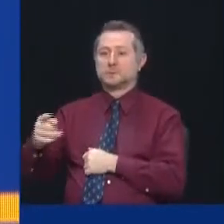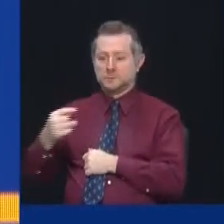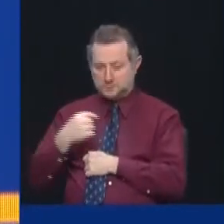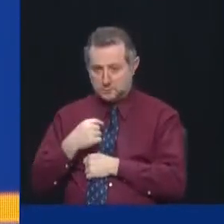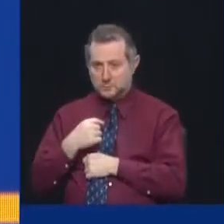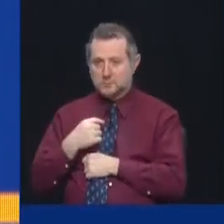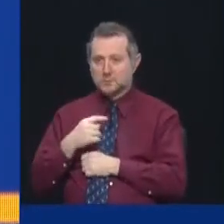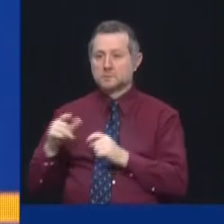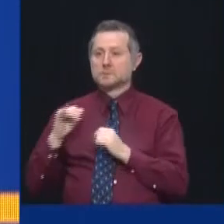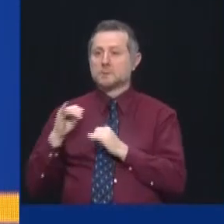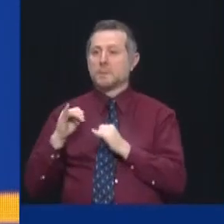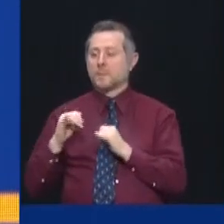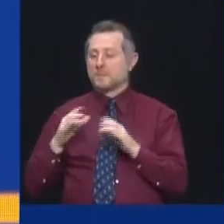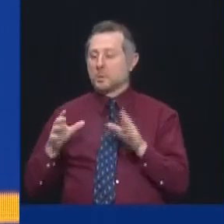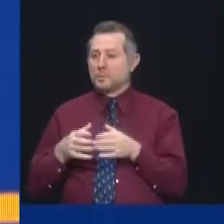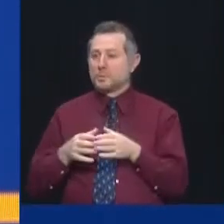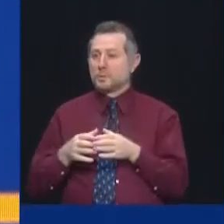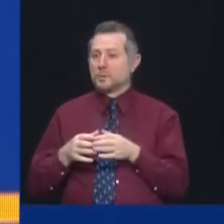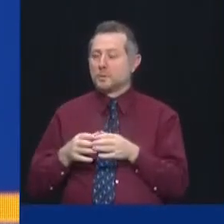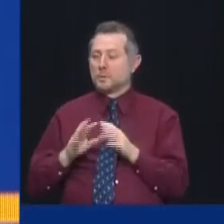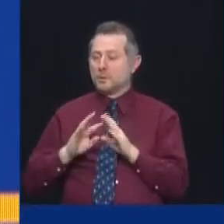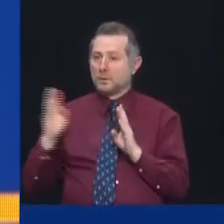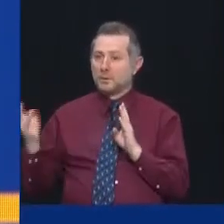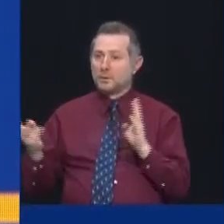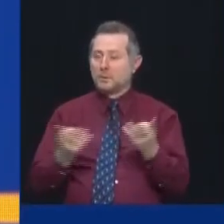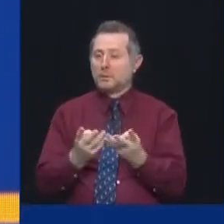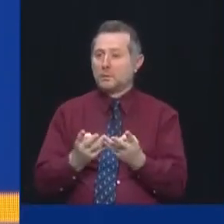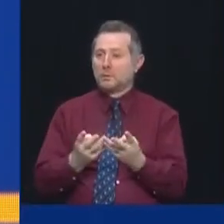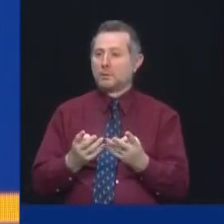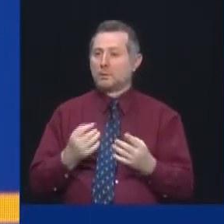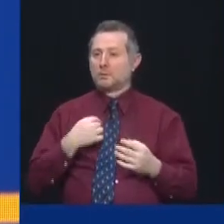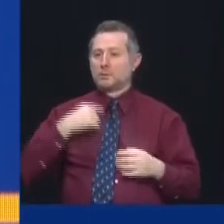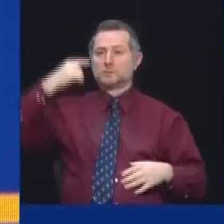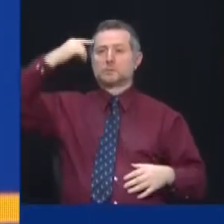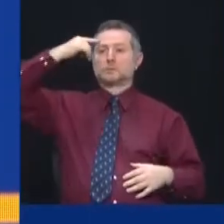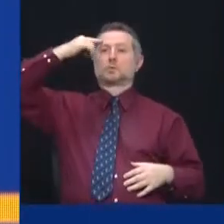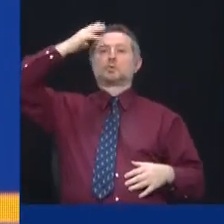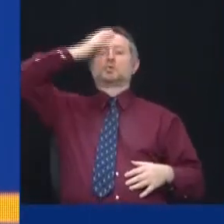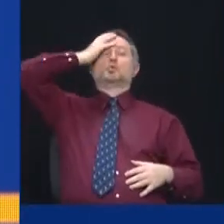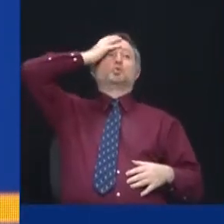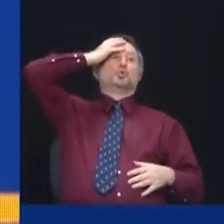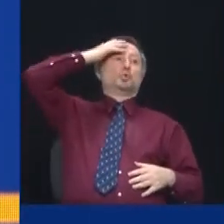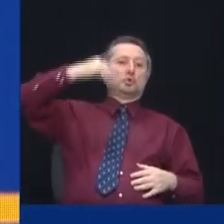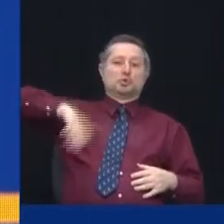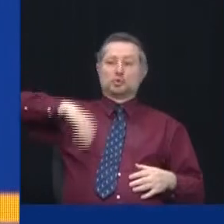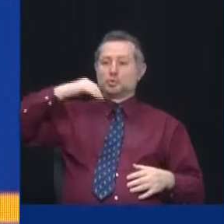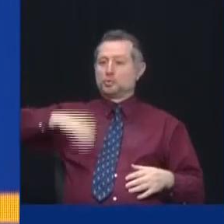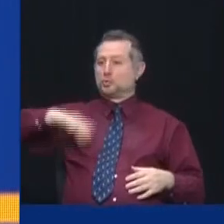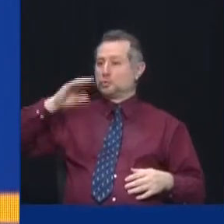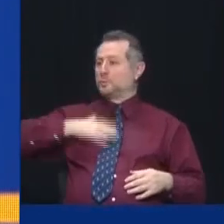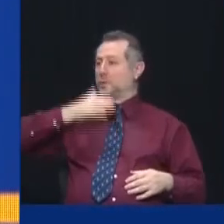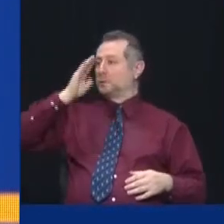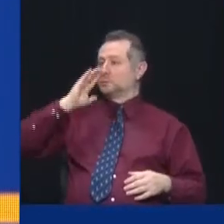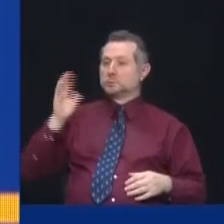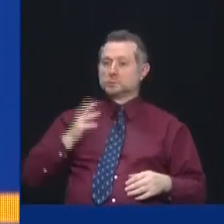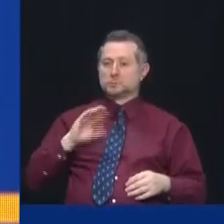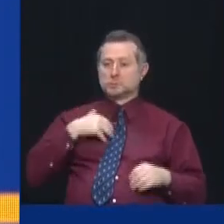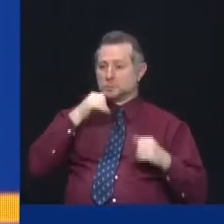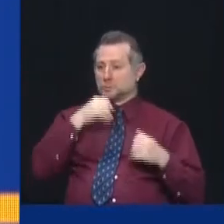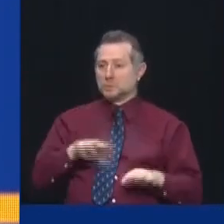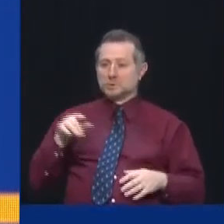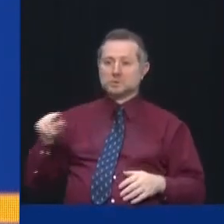various media, including social media, including on billboards, et cetera. But I think they communicate our message. I want to